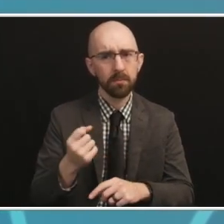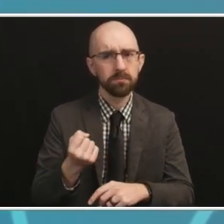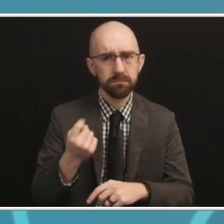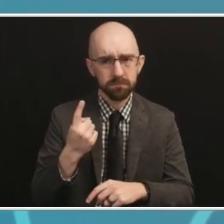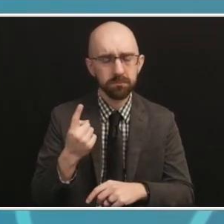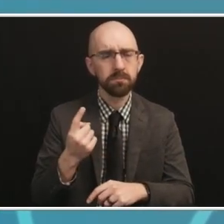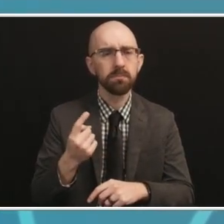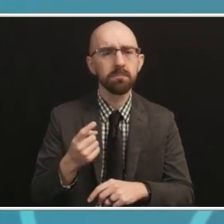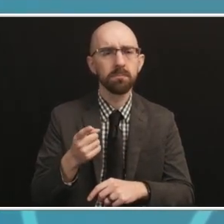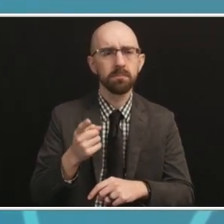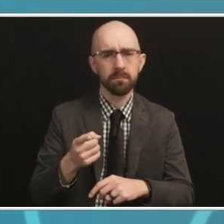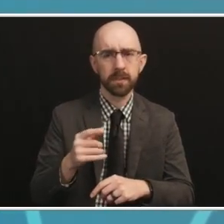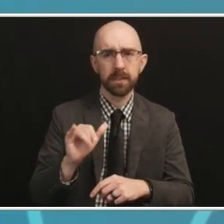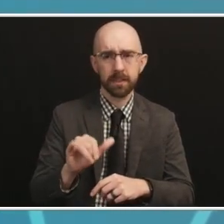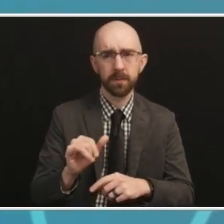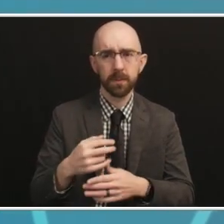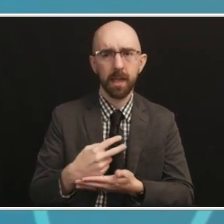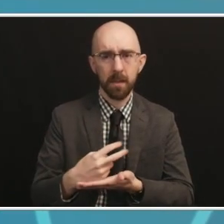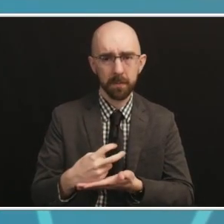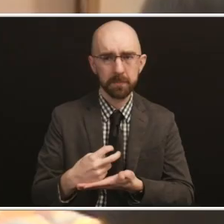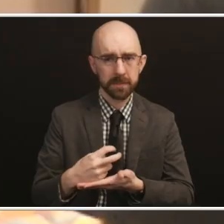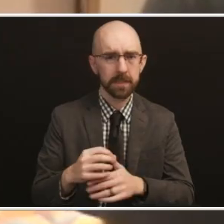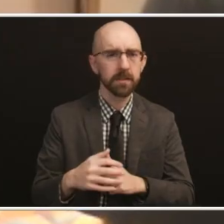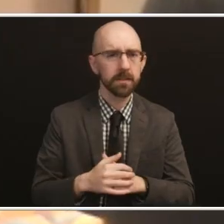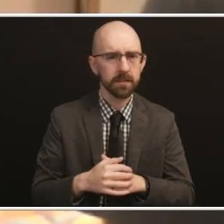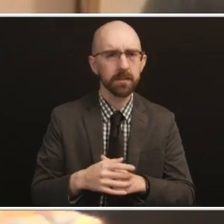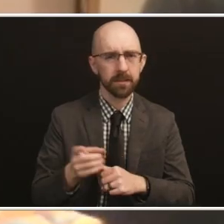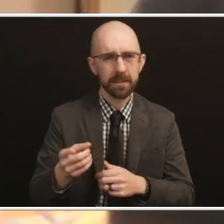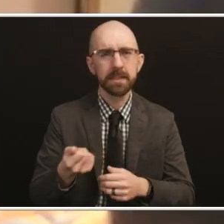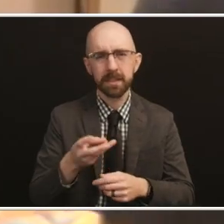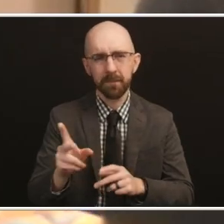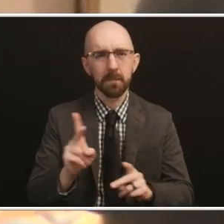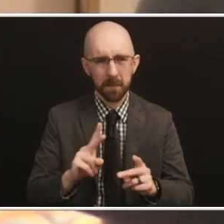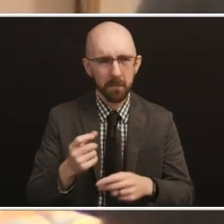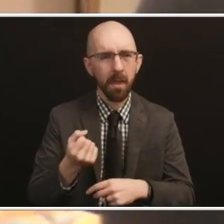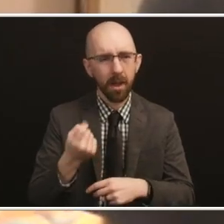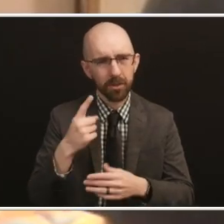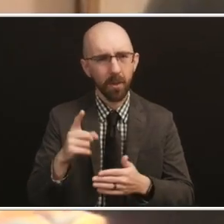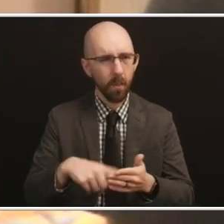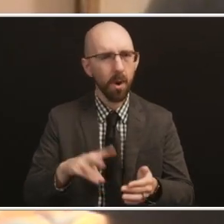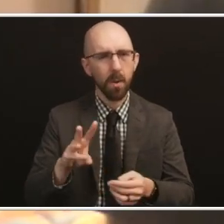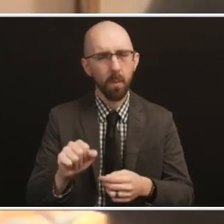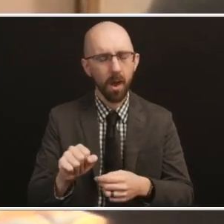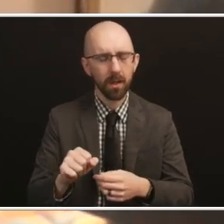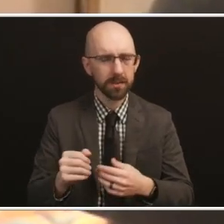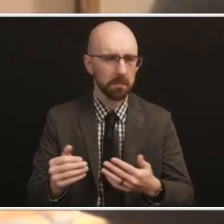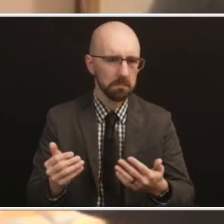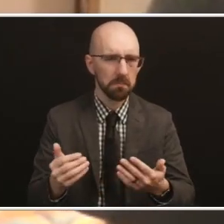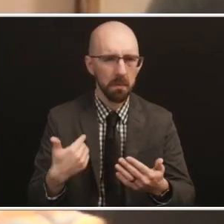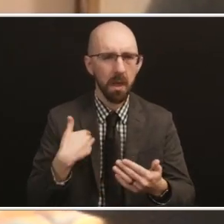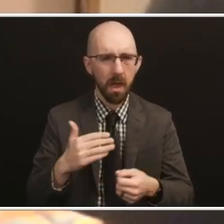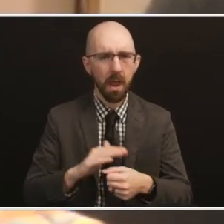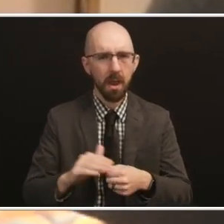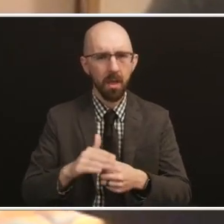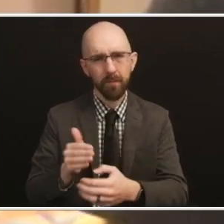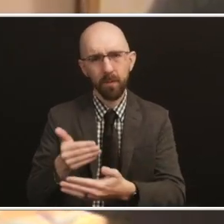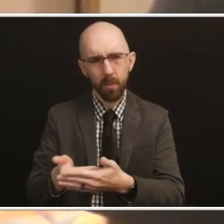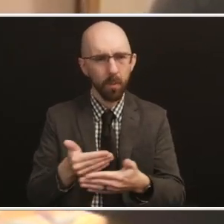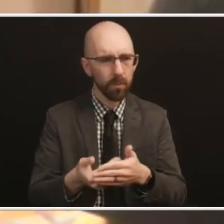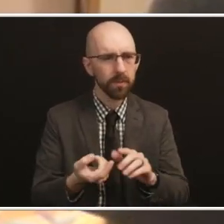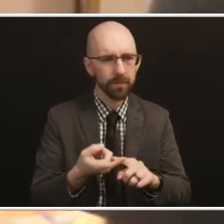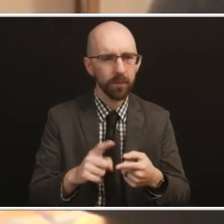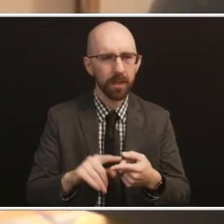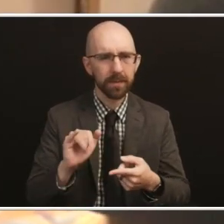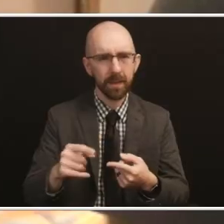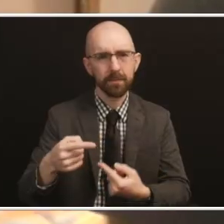was epilepsy? After several people understand what it was. I had enough closer friends that just stood